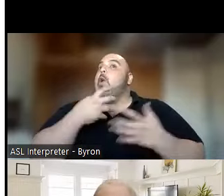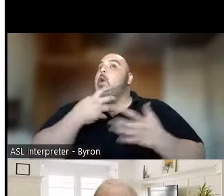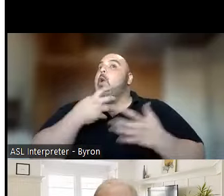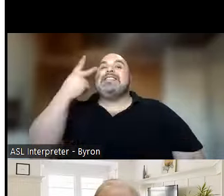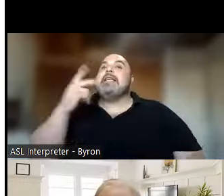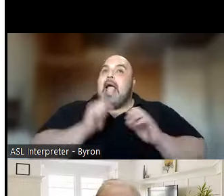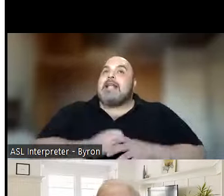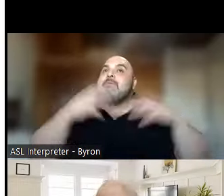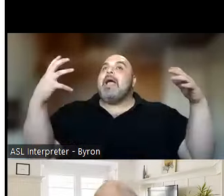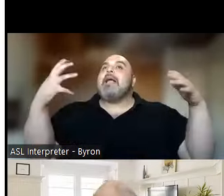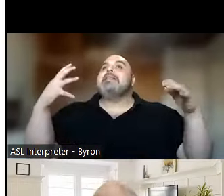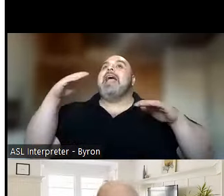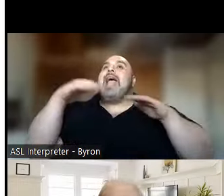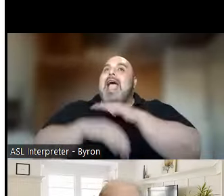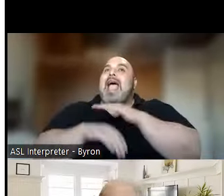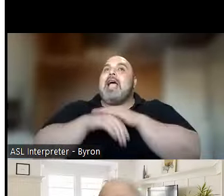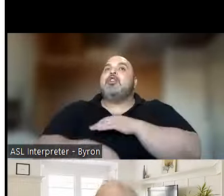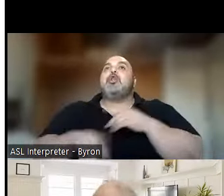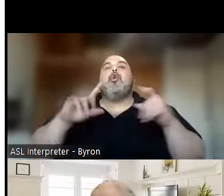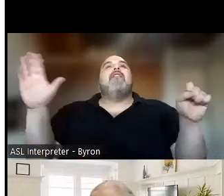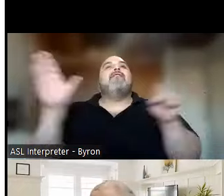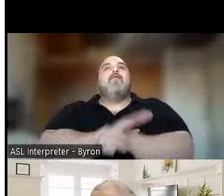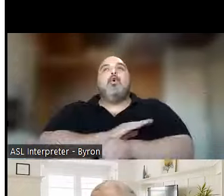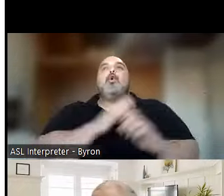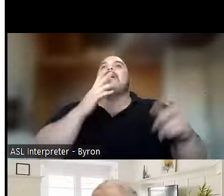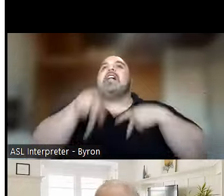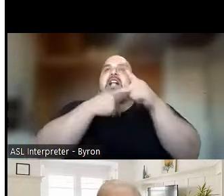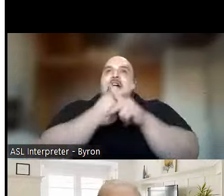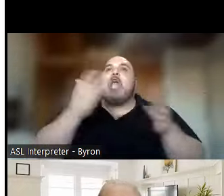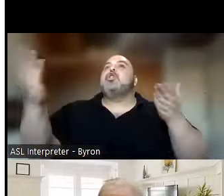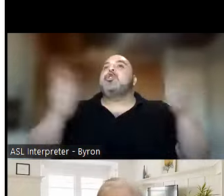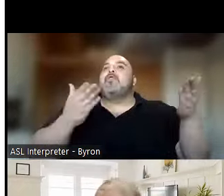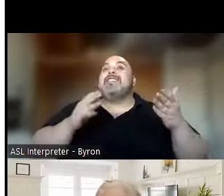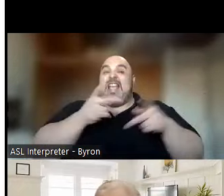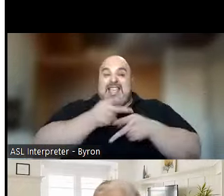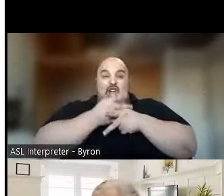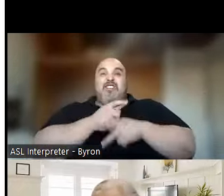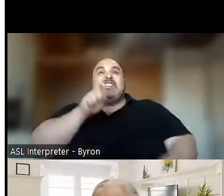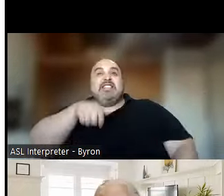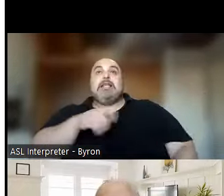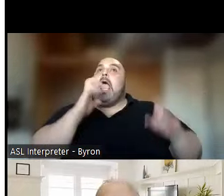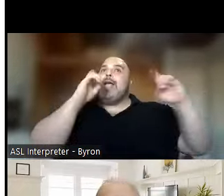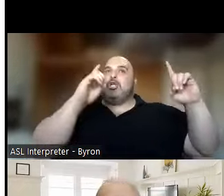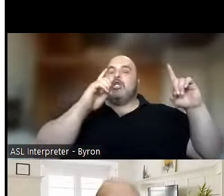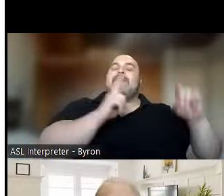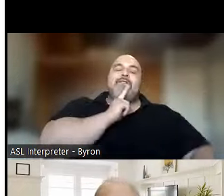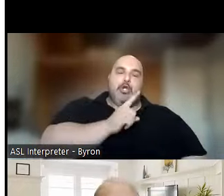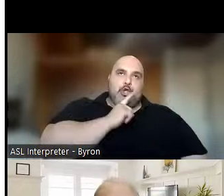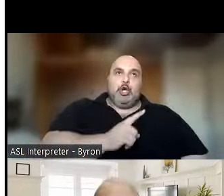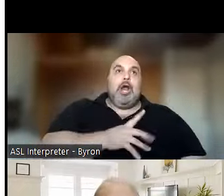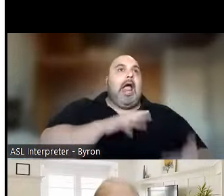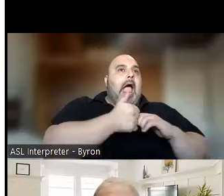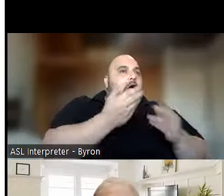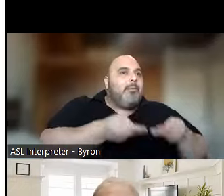expanded access to that whole suite of services that we know caregivers need. So the education for sure, and how to